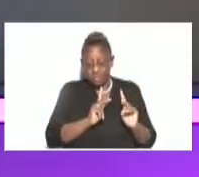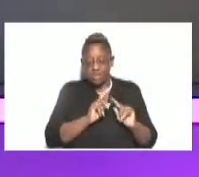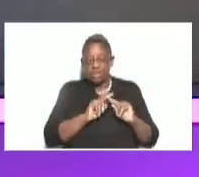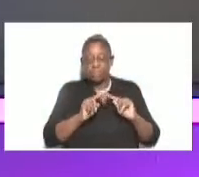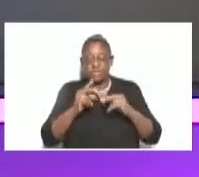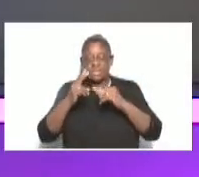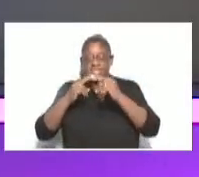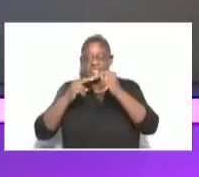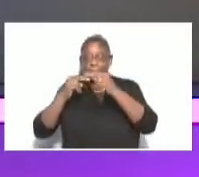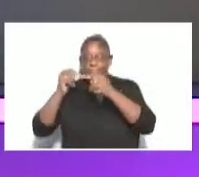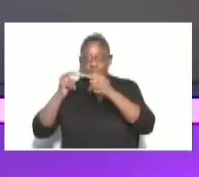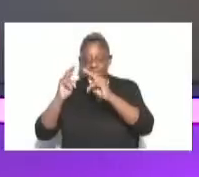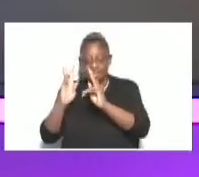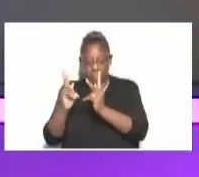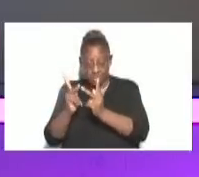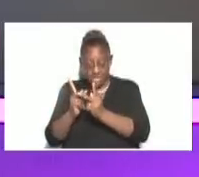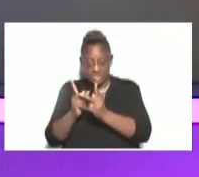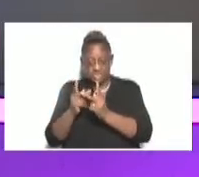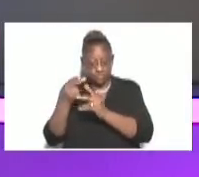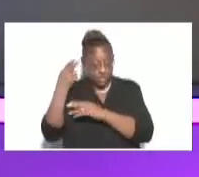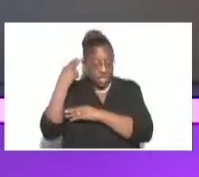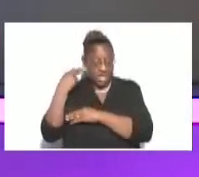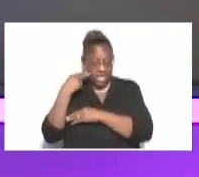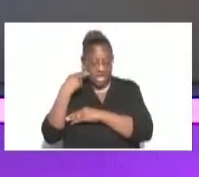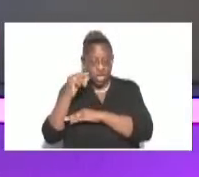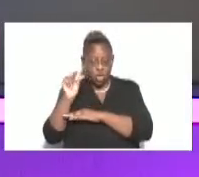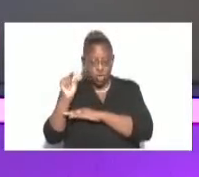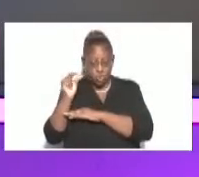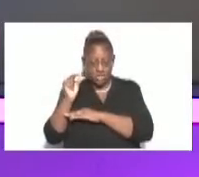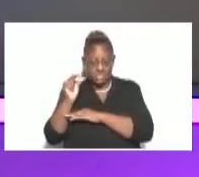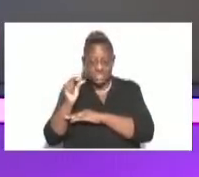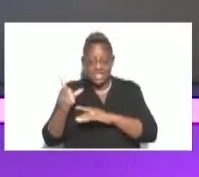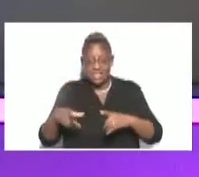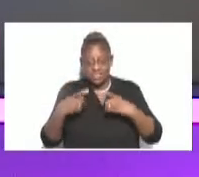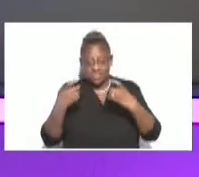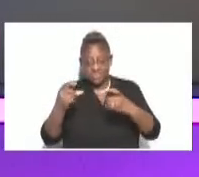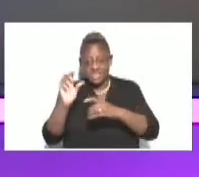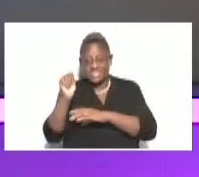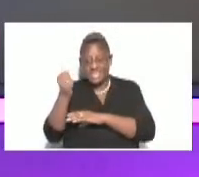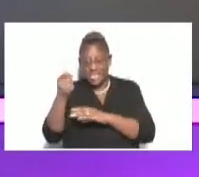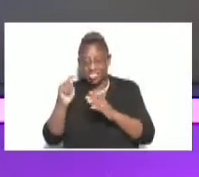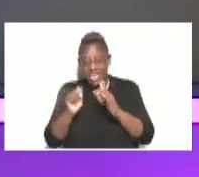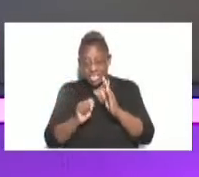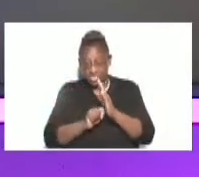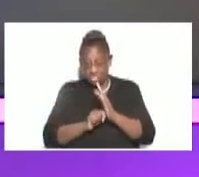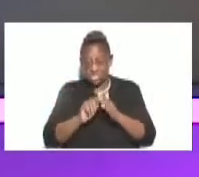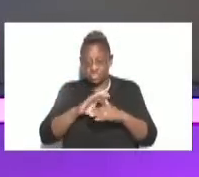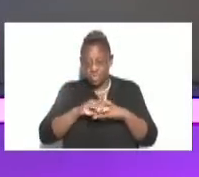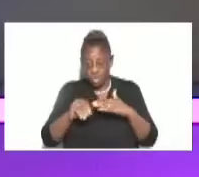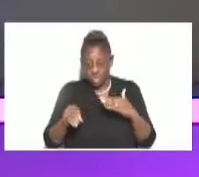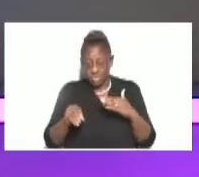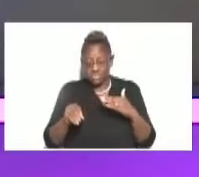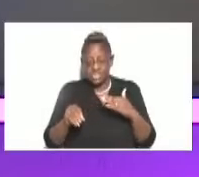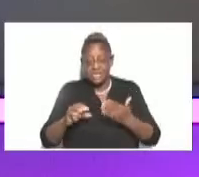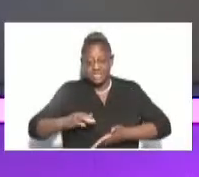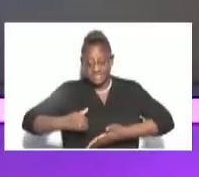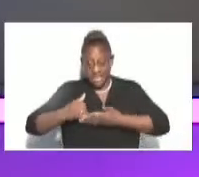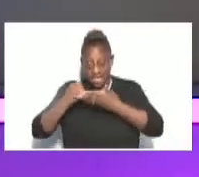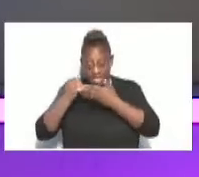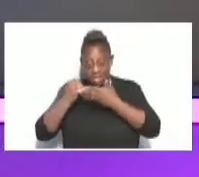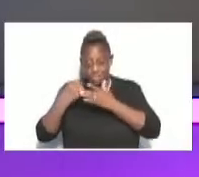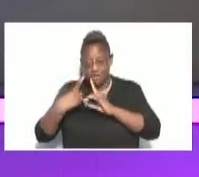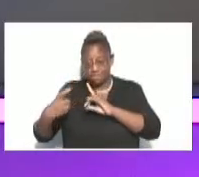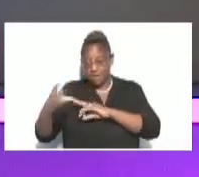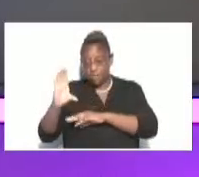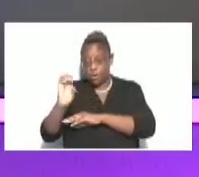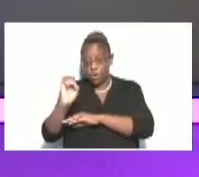as its headquarters. Thanks to Colina, some $10,000 has been added to the association's financial pool. Colina's Director